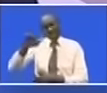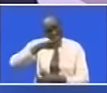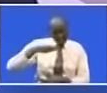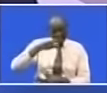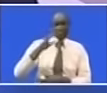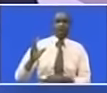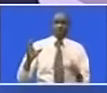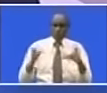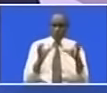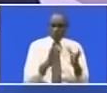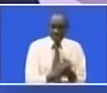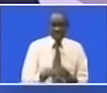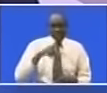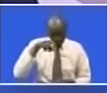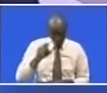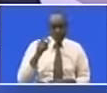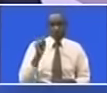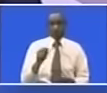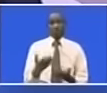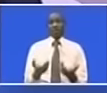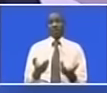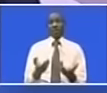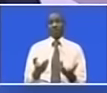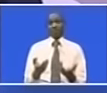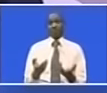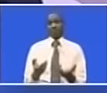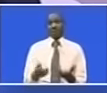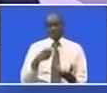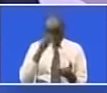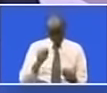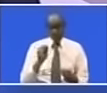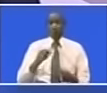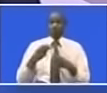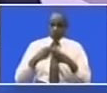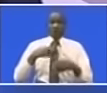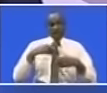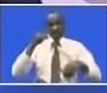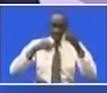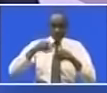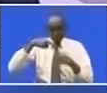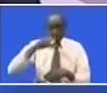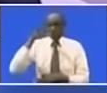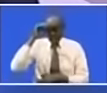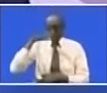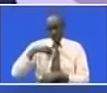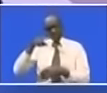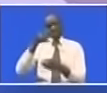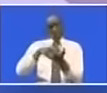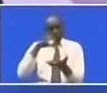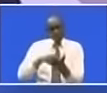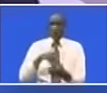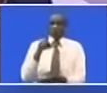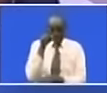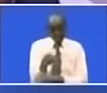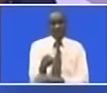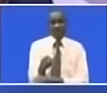the community who will soon be having their elections also to learn from a situation like you